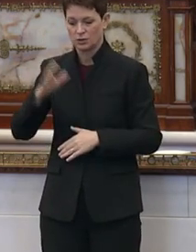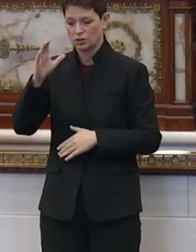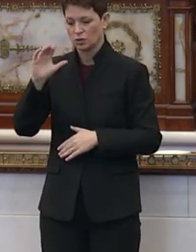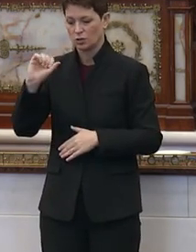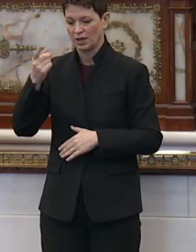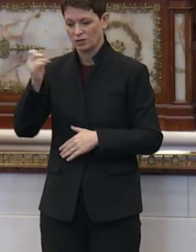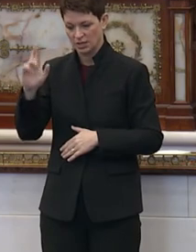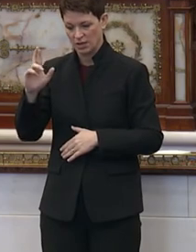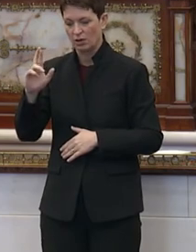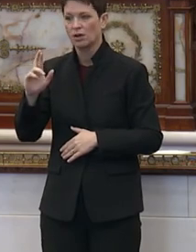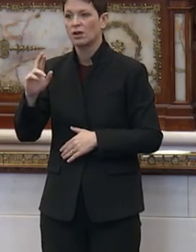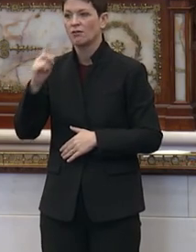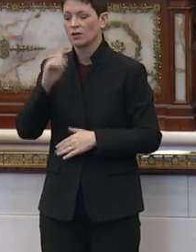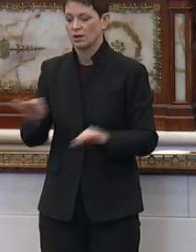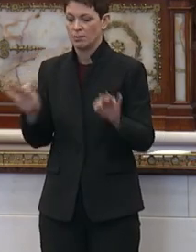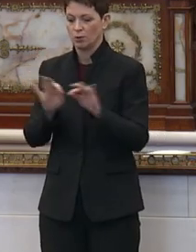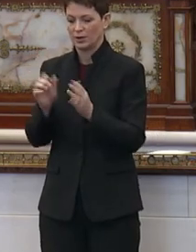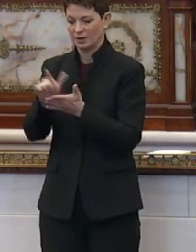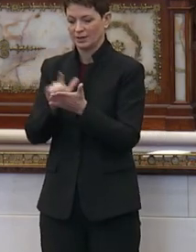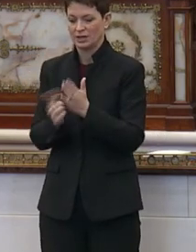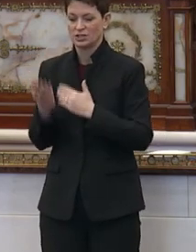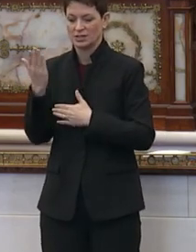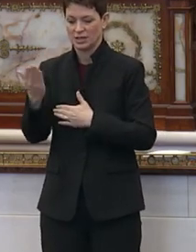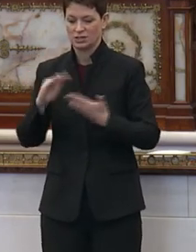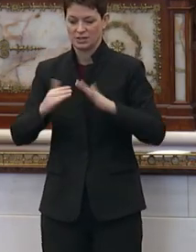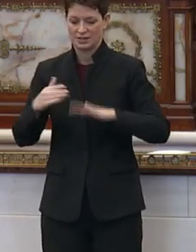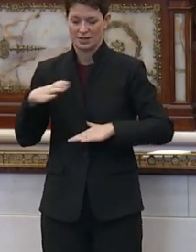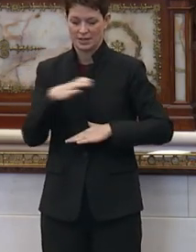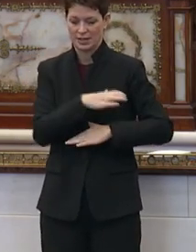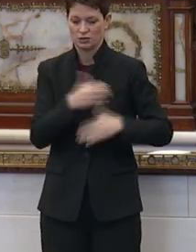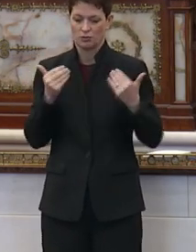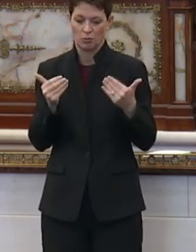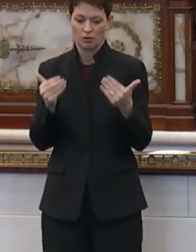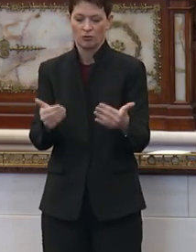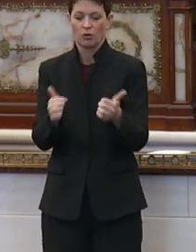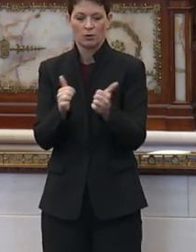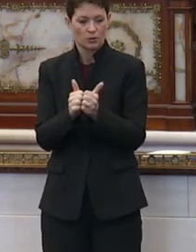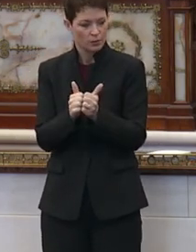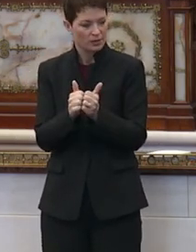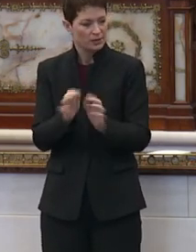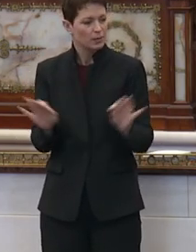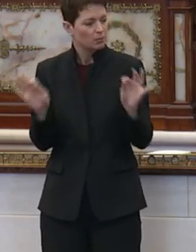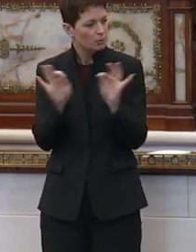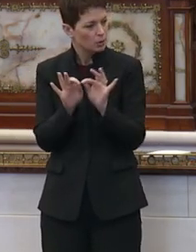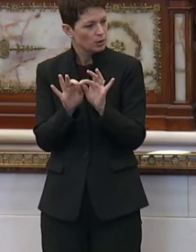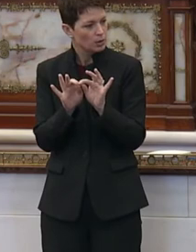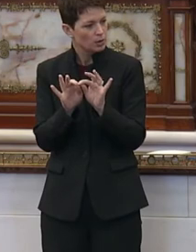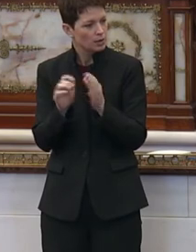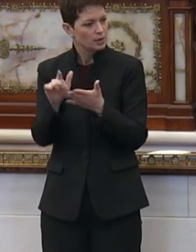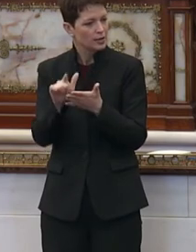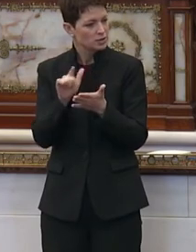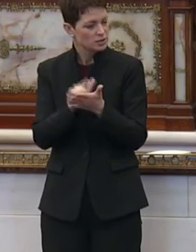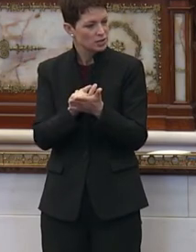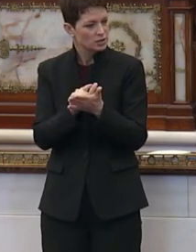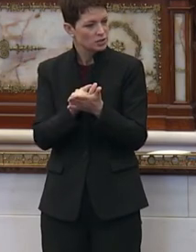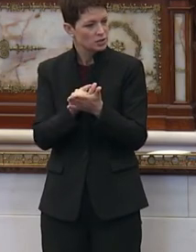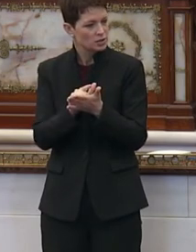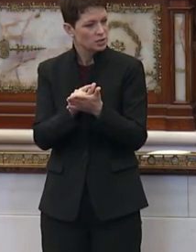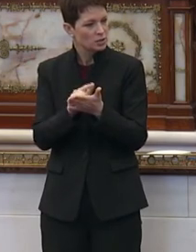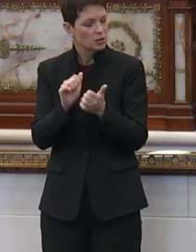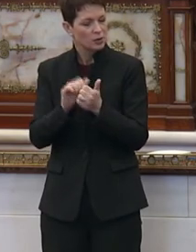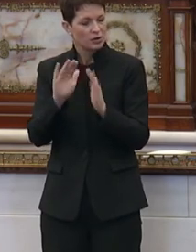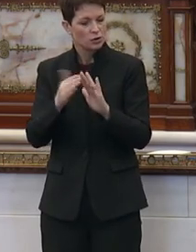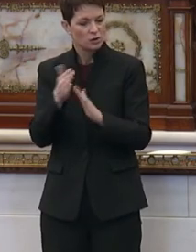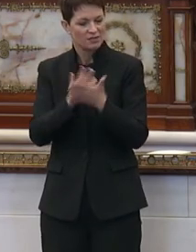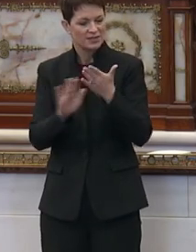Jamie Gauthier, for her important legislation and the City Council body for moving forward on the important legislation regarding the University